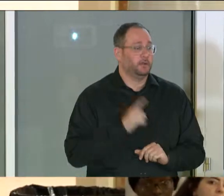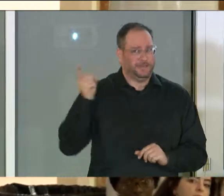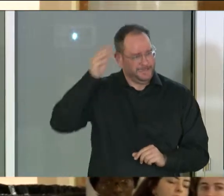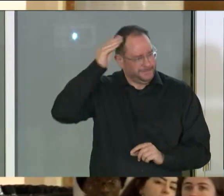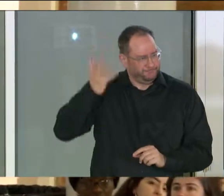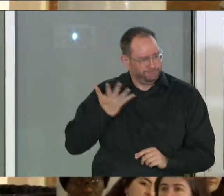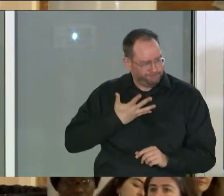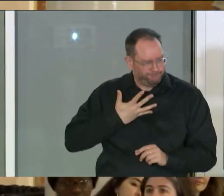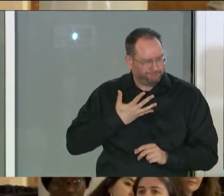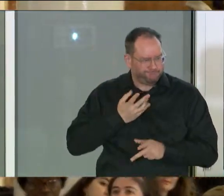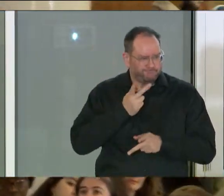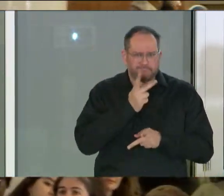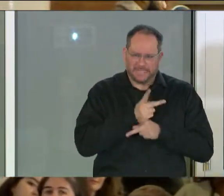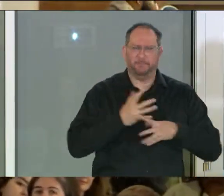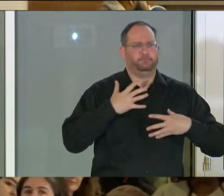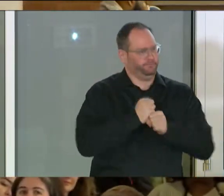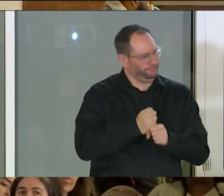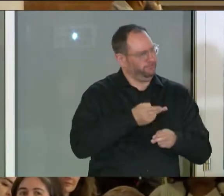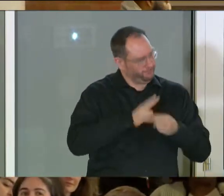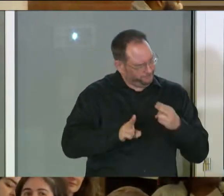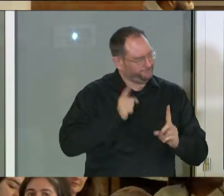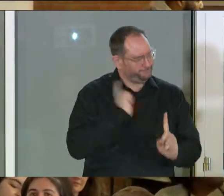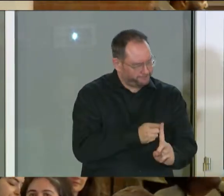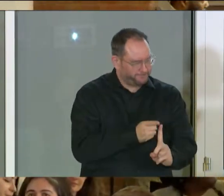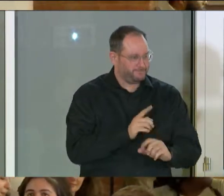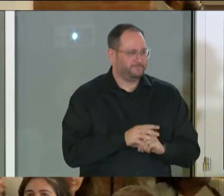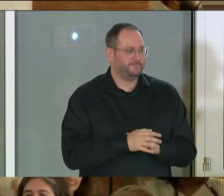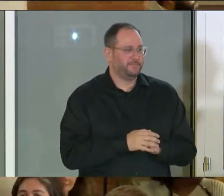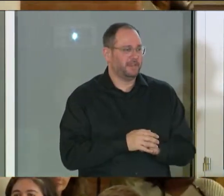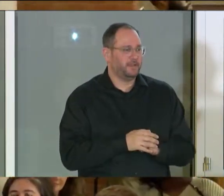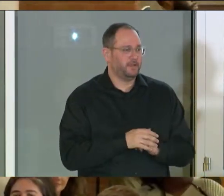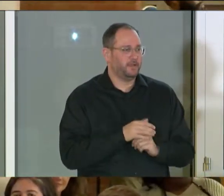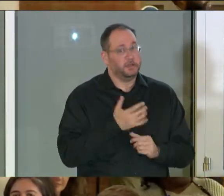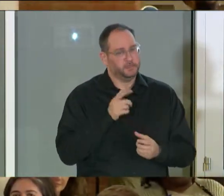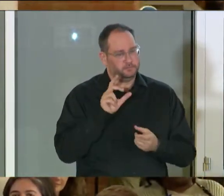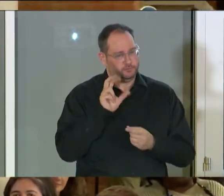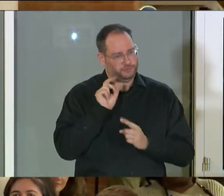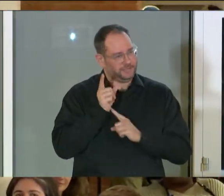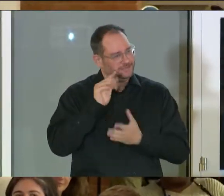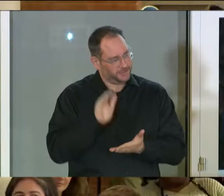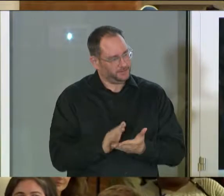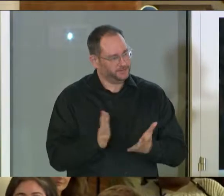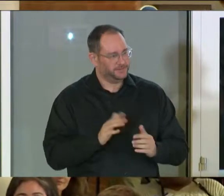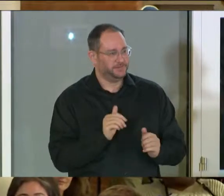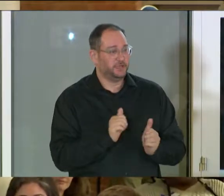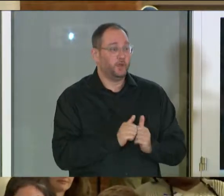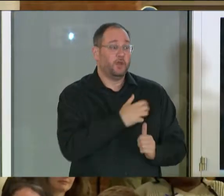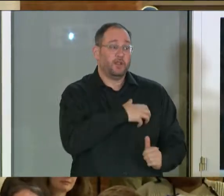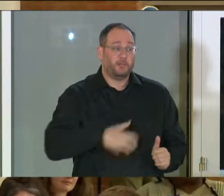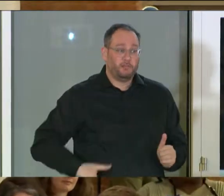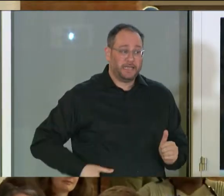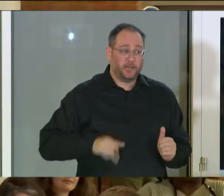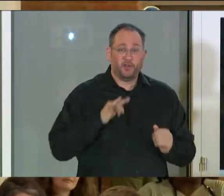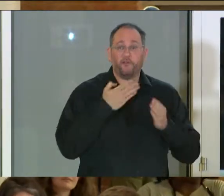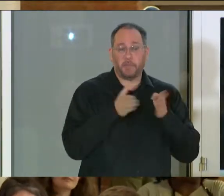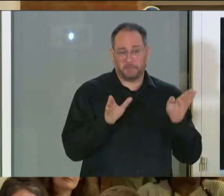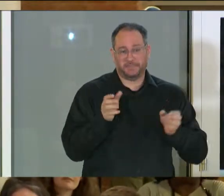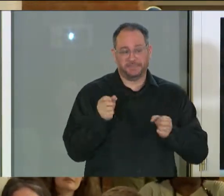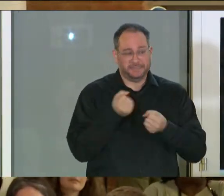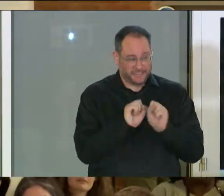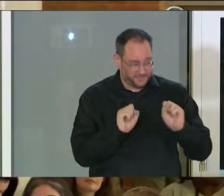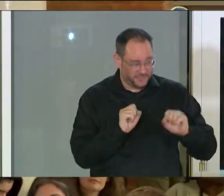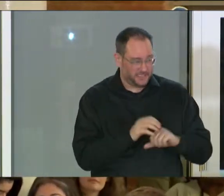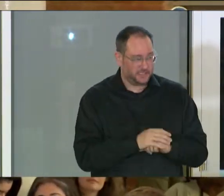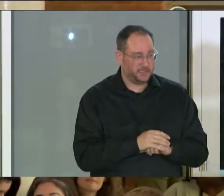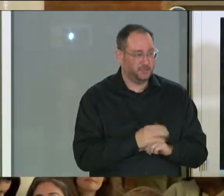to 90 seconds or less, so bear with me. I'm the Deputy Mayor for Public Safety. My name is Kevin Donahue. Public Safety,